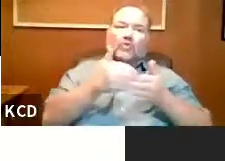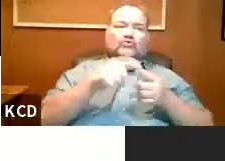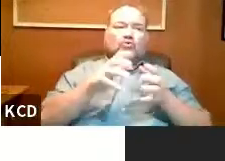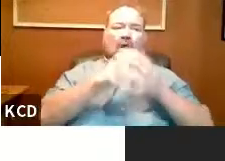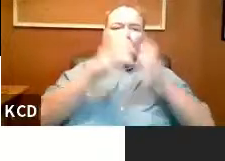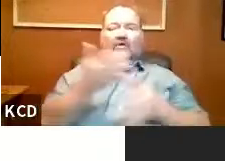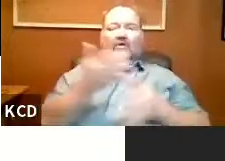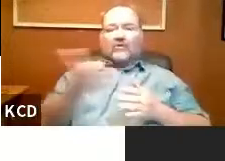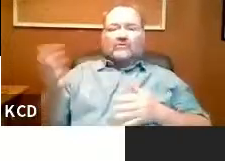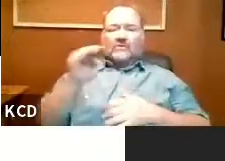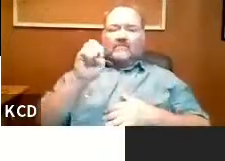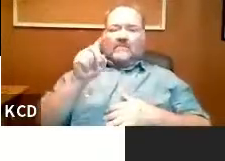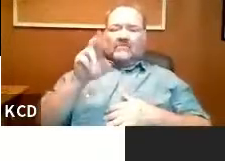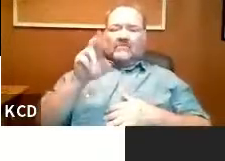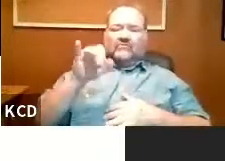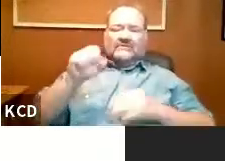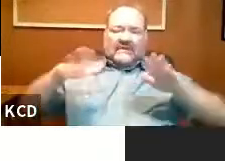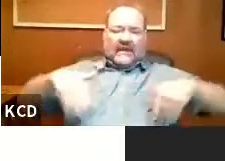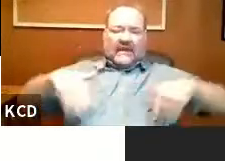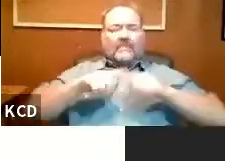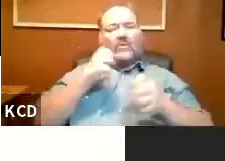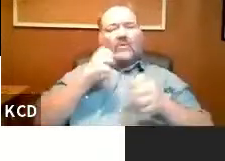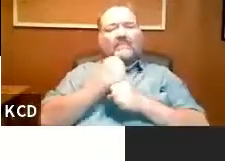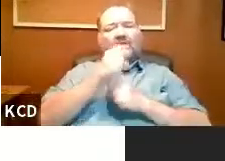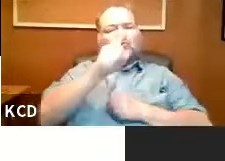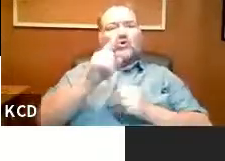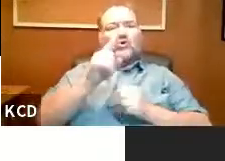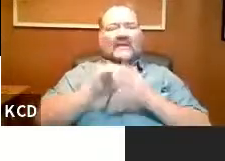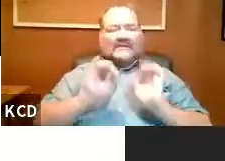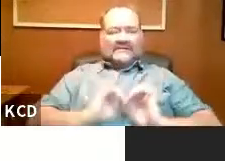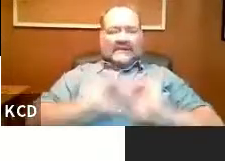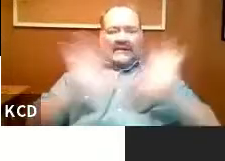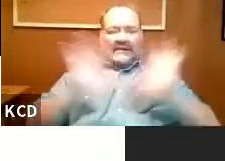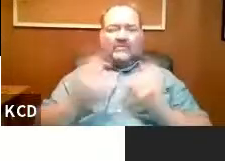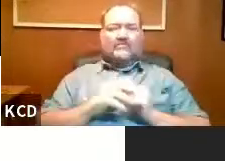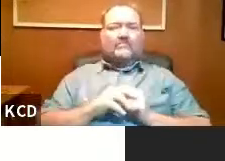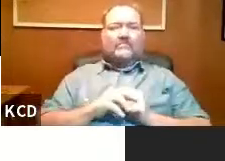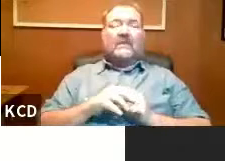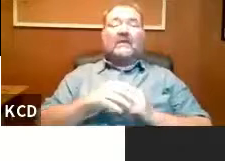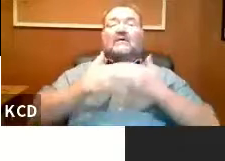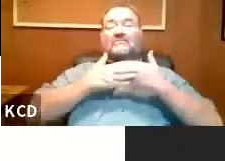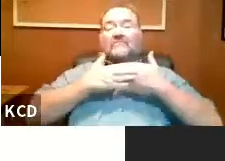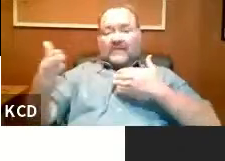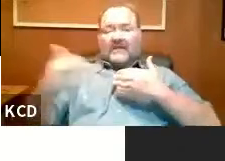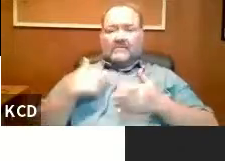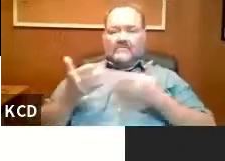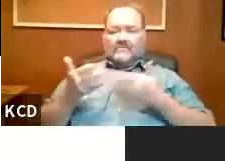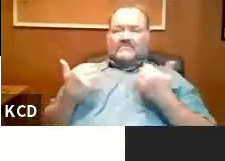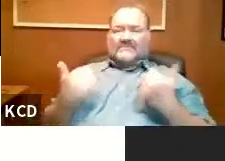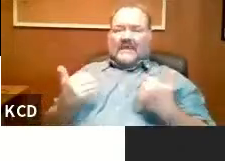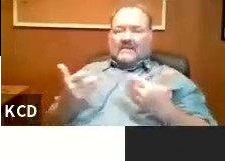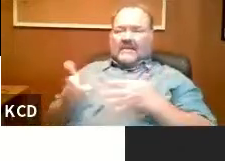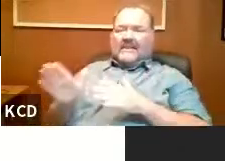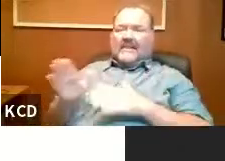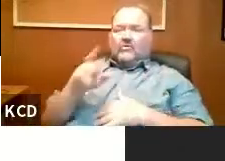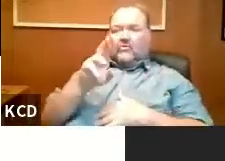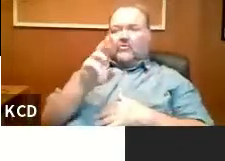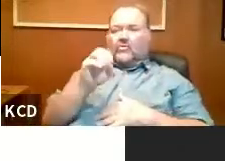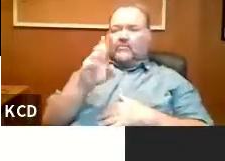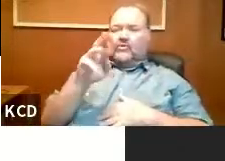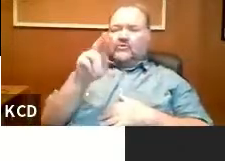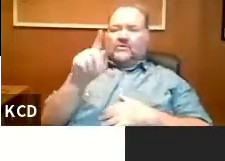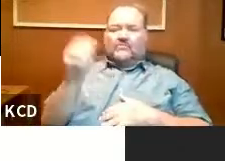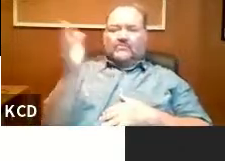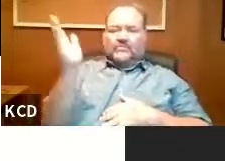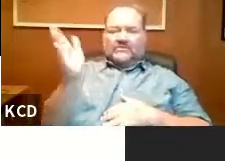to a lot of those just yet, but I wanted to make sure that that's clear. From there, I'm going to we'll let Roberta present,